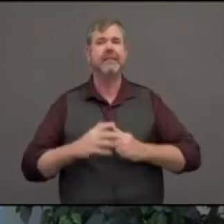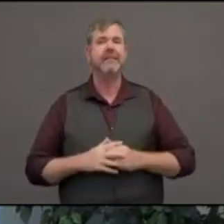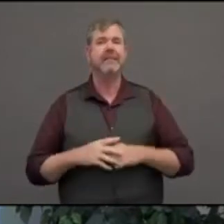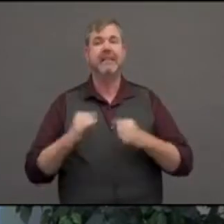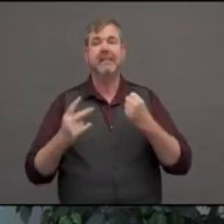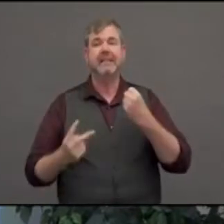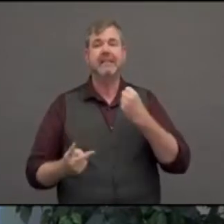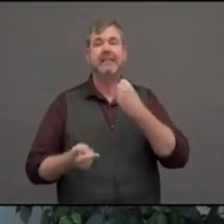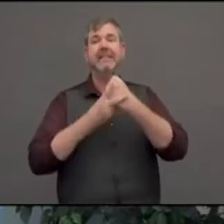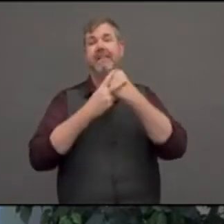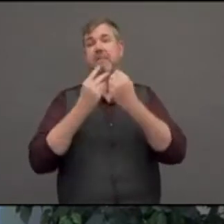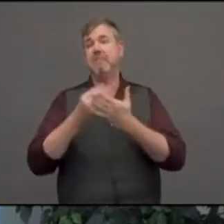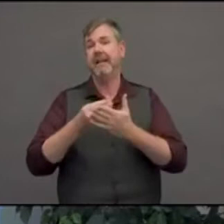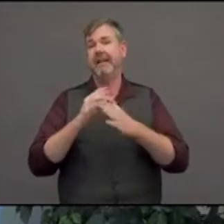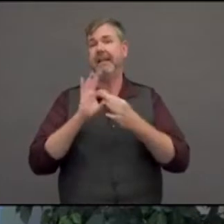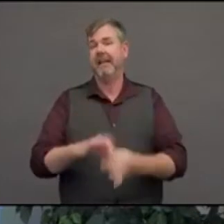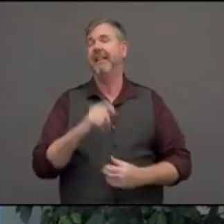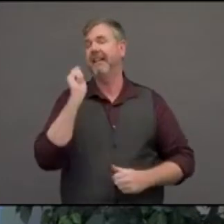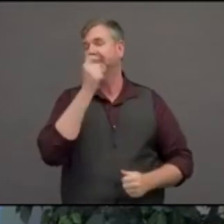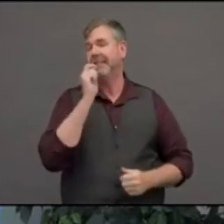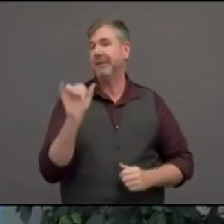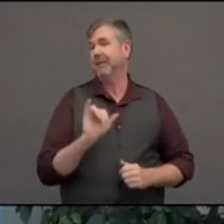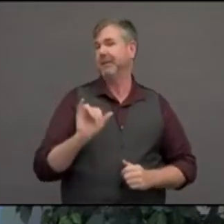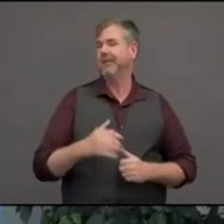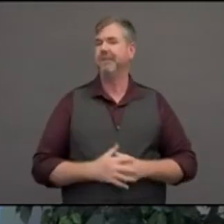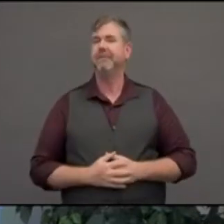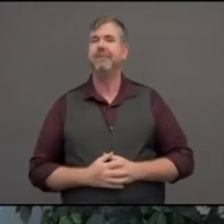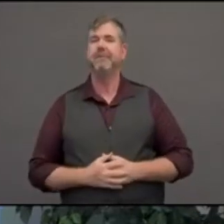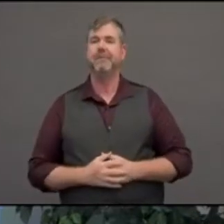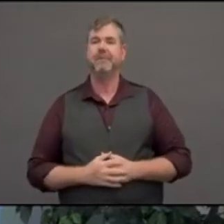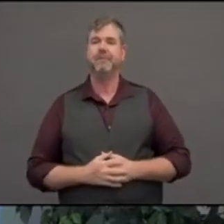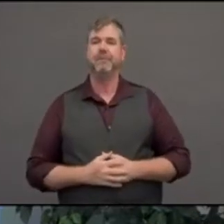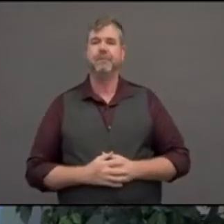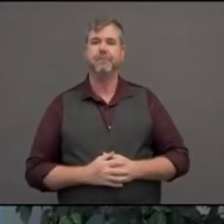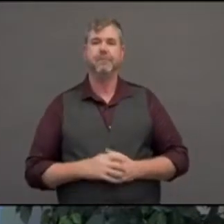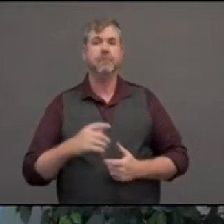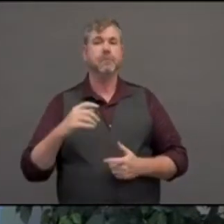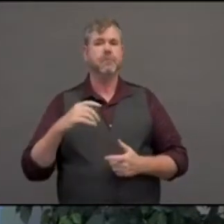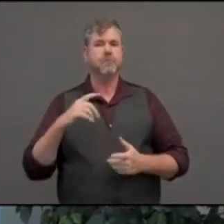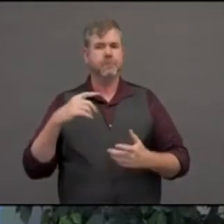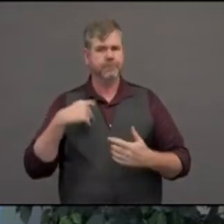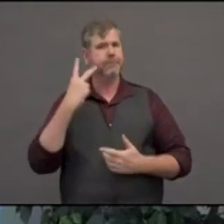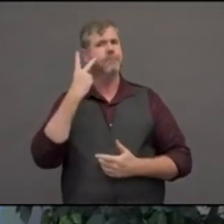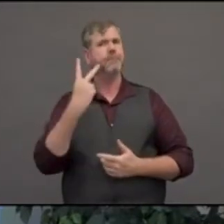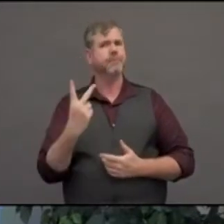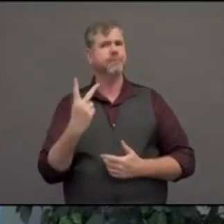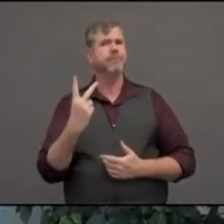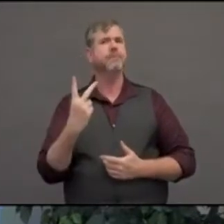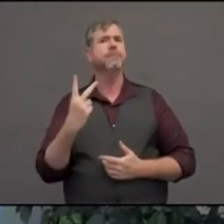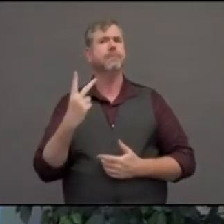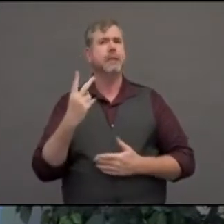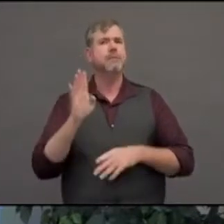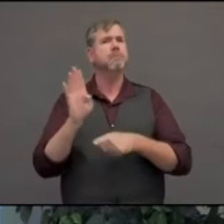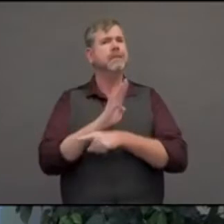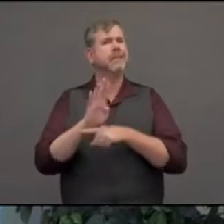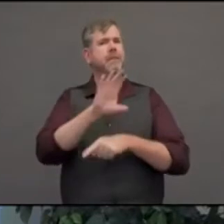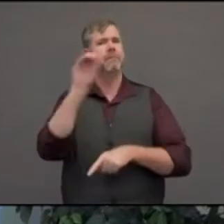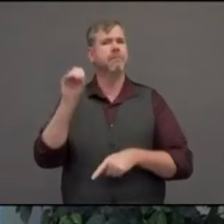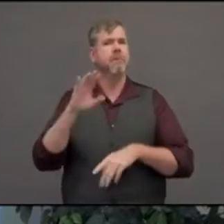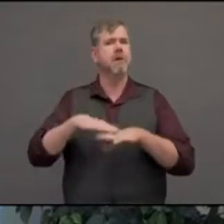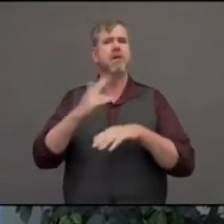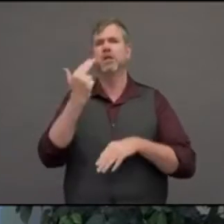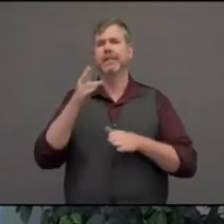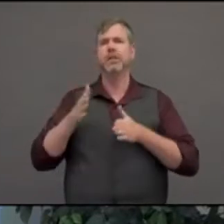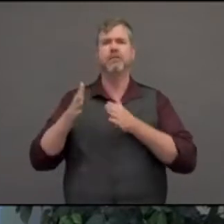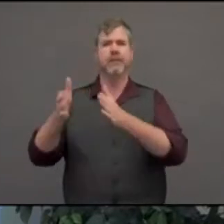another stream of revenue for small businesses. I saw a business on 13th Street the other day, and they had a window full of masks. So we have